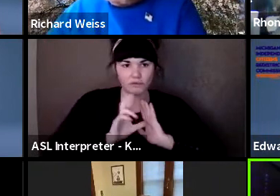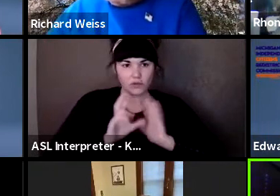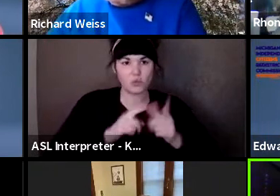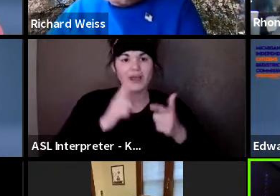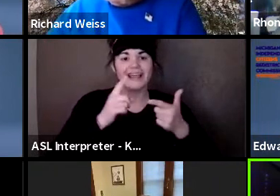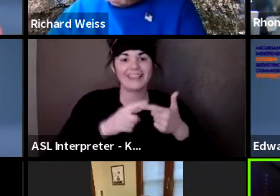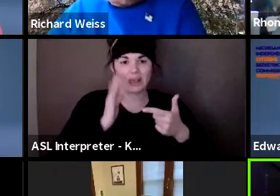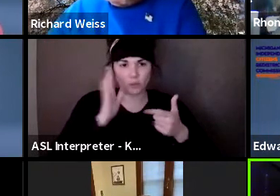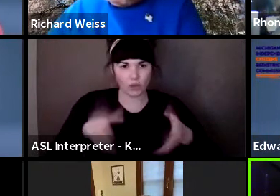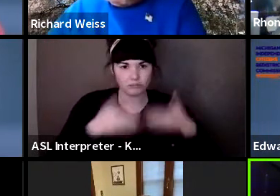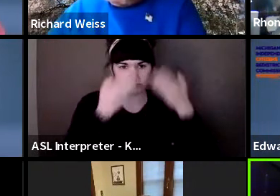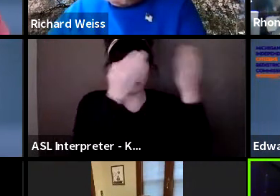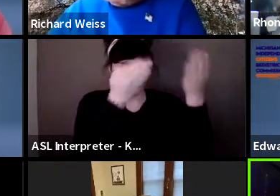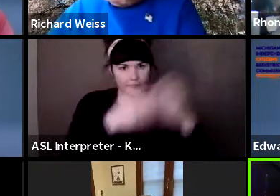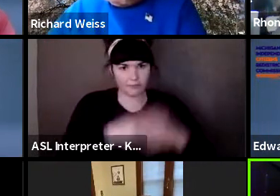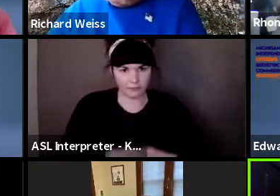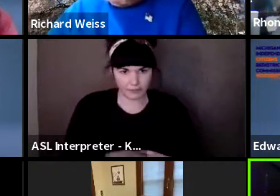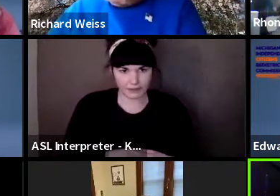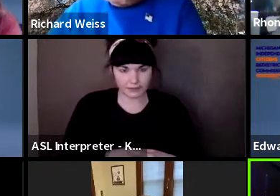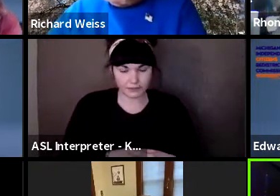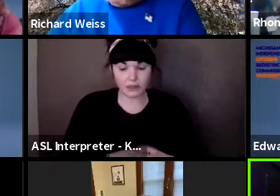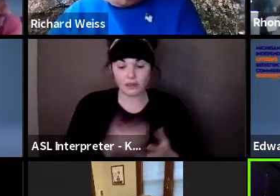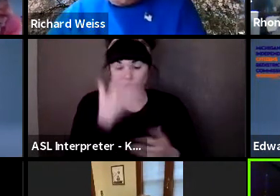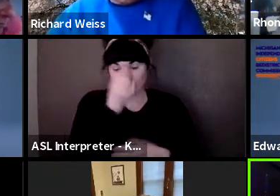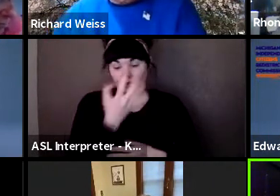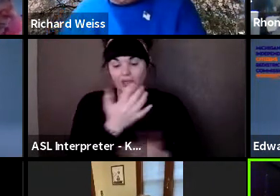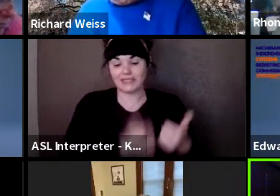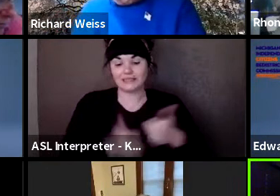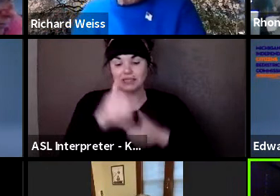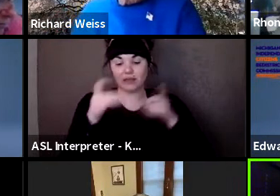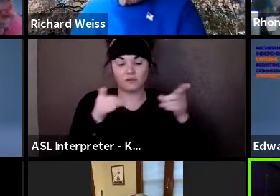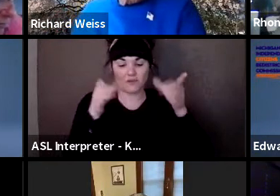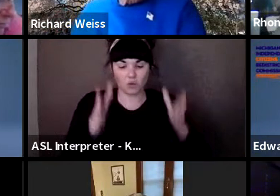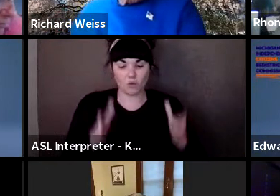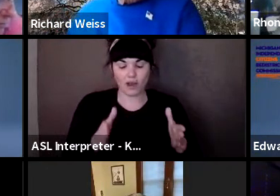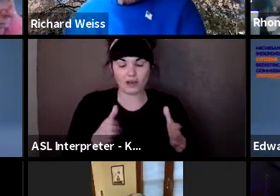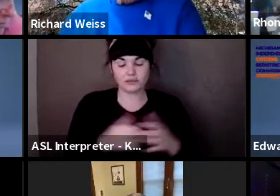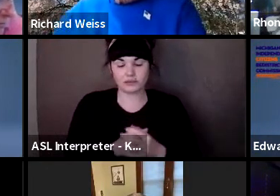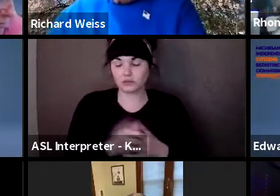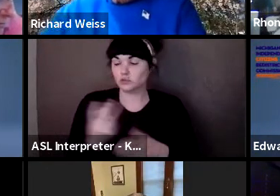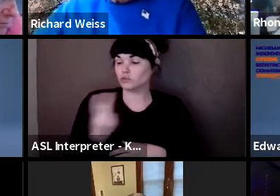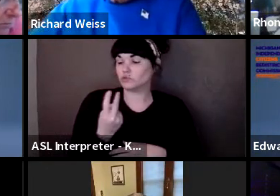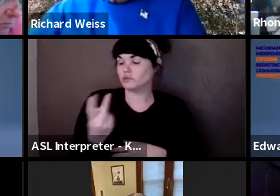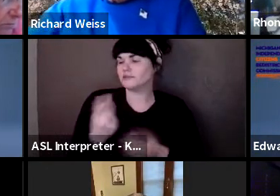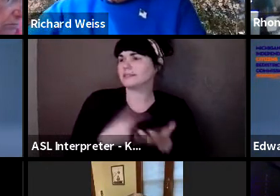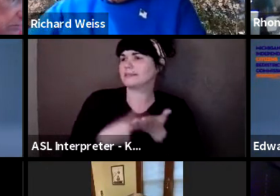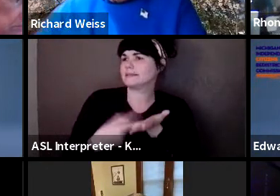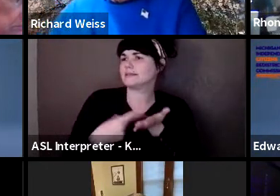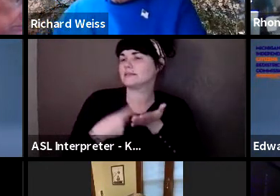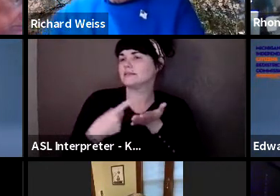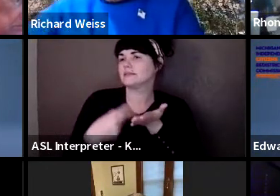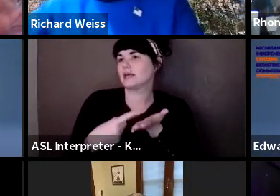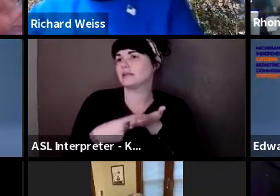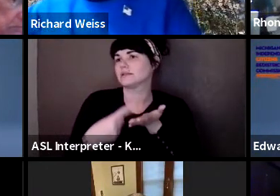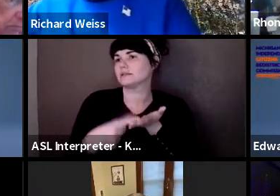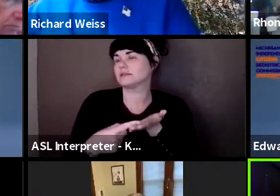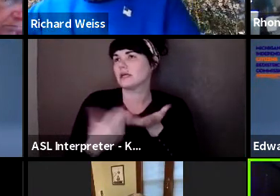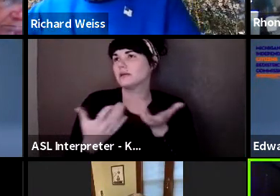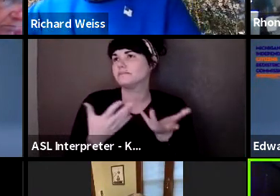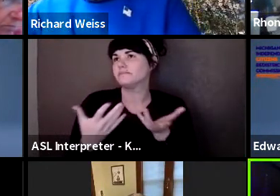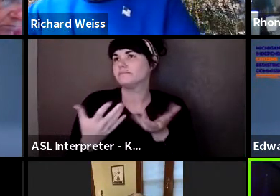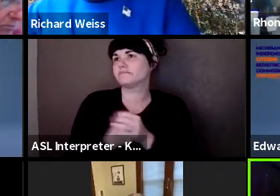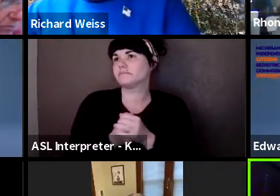want to note that the executive director and I had spoken about reserving about